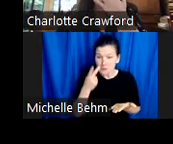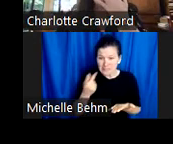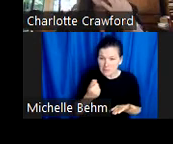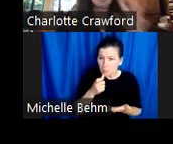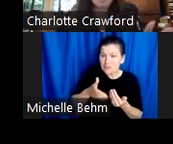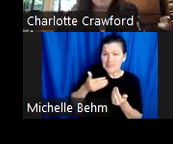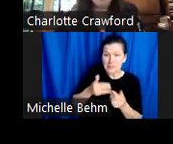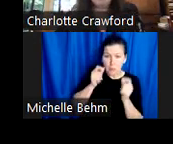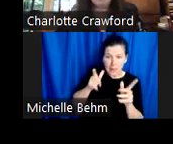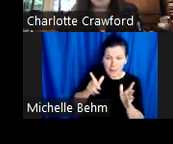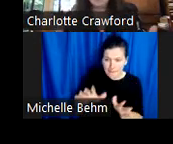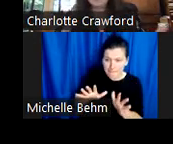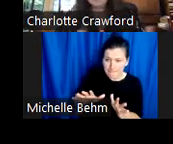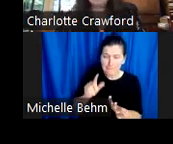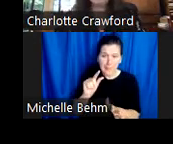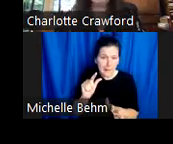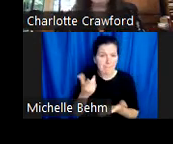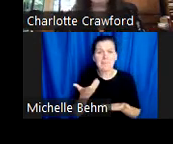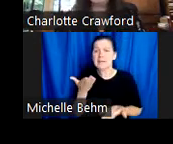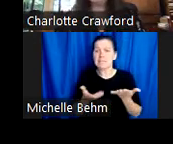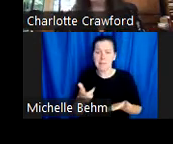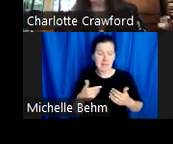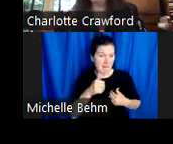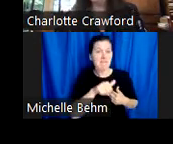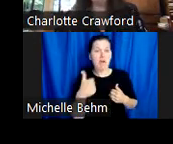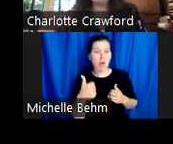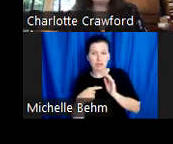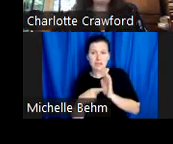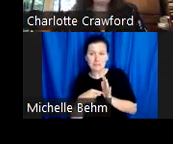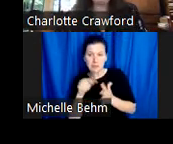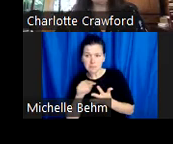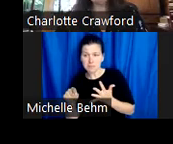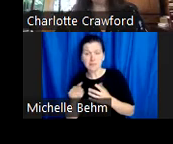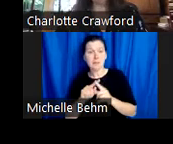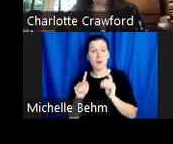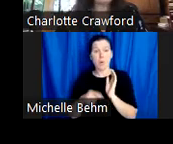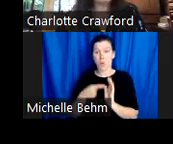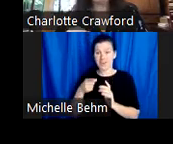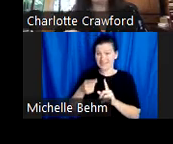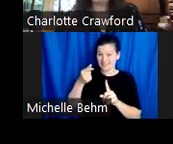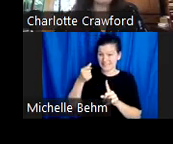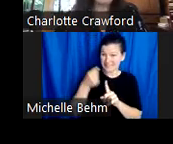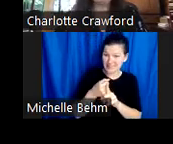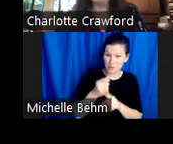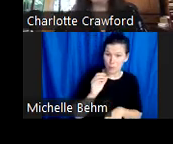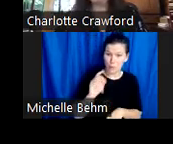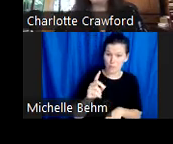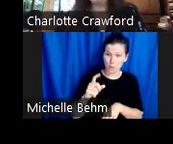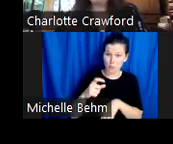bit. Okay, they may have those other symptoms. But once they hit the overdose, they're